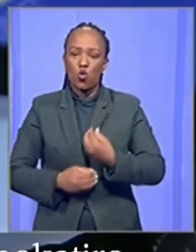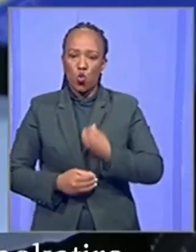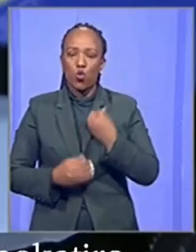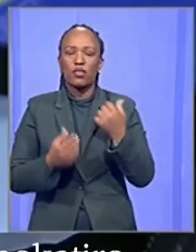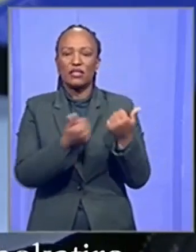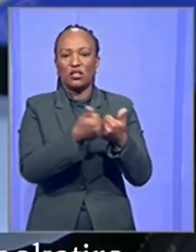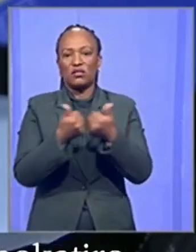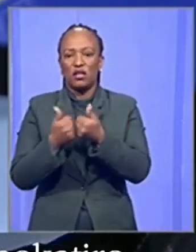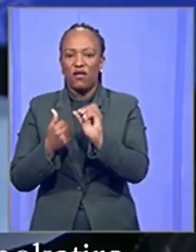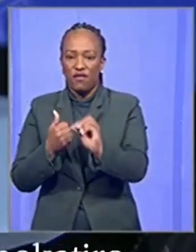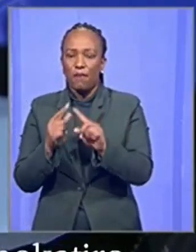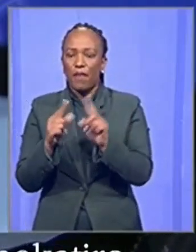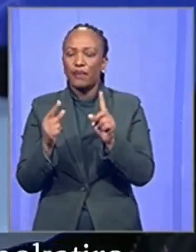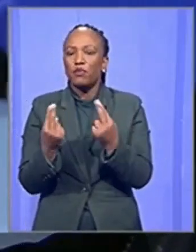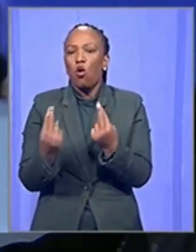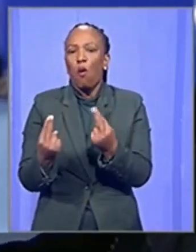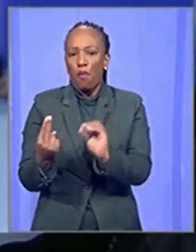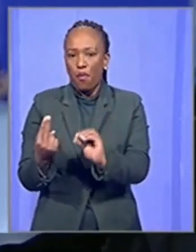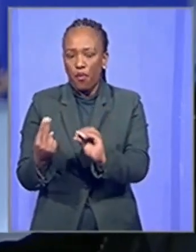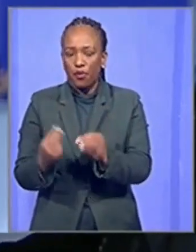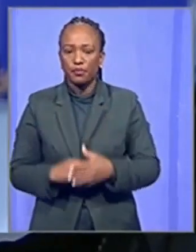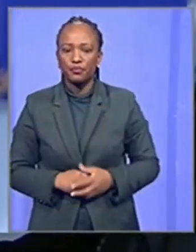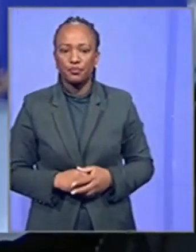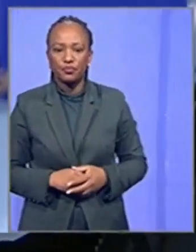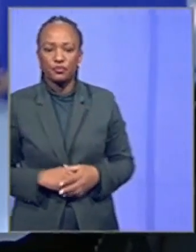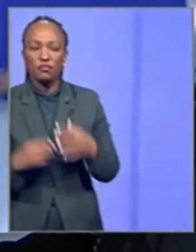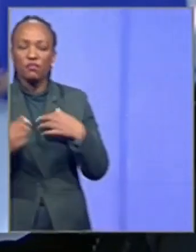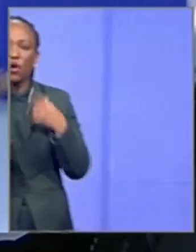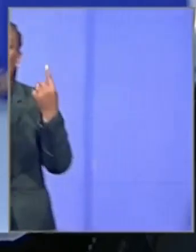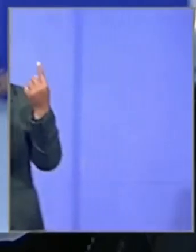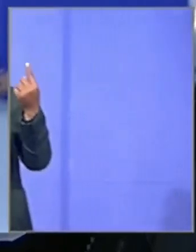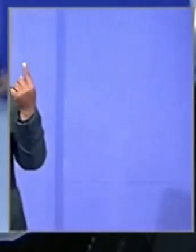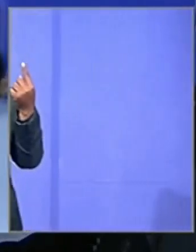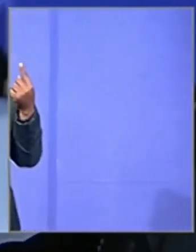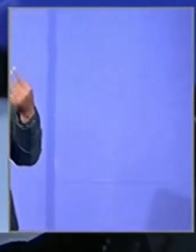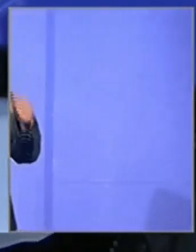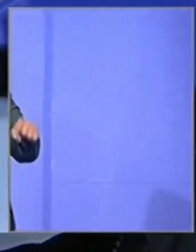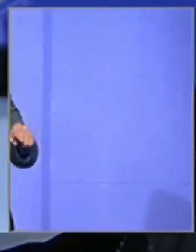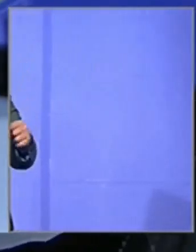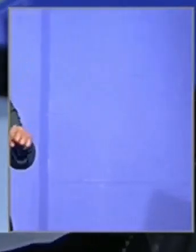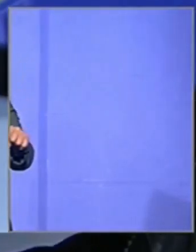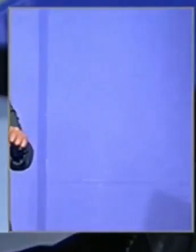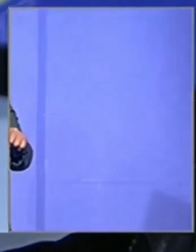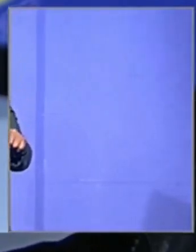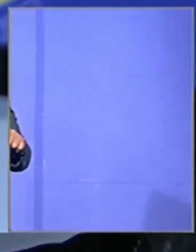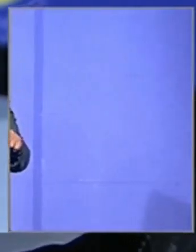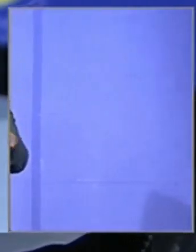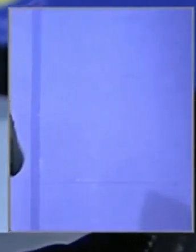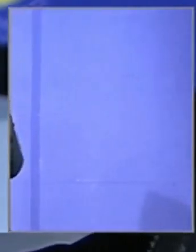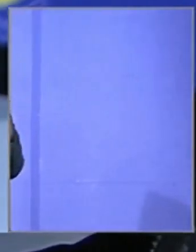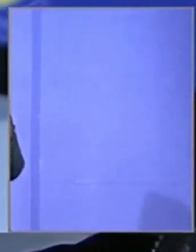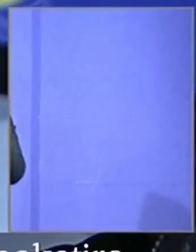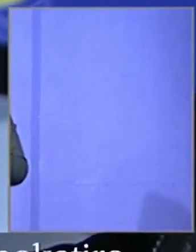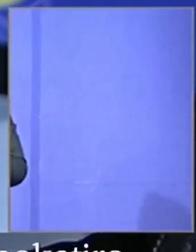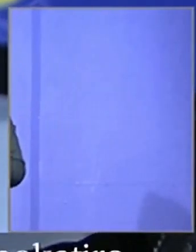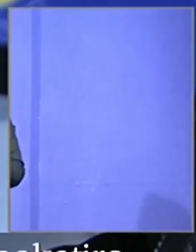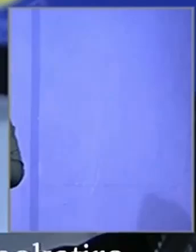to the clinics for fetal alcohol syndrome, we go to schools for drug